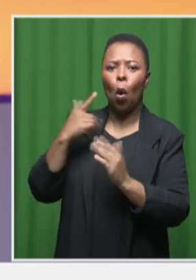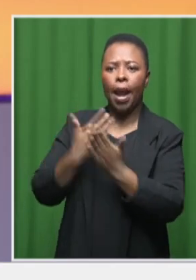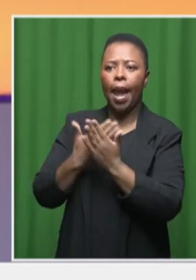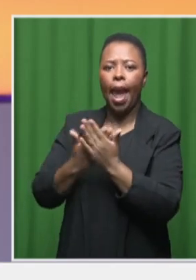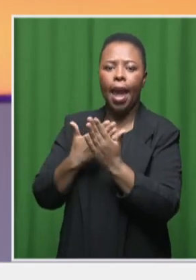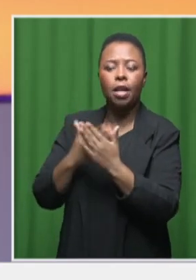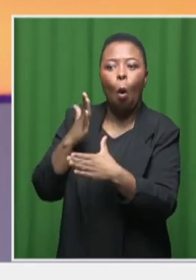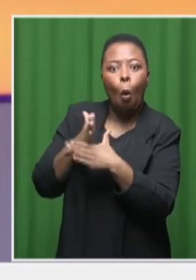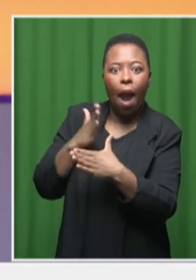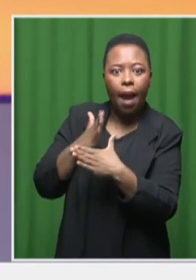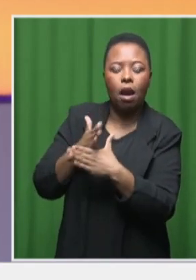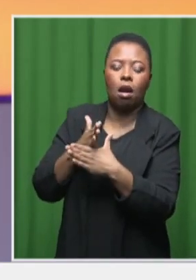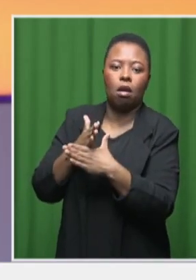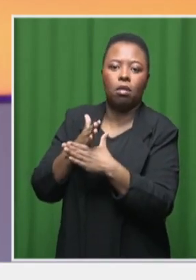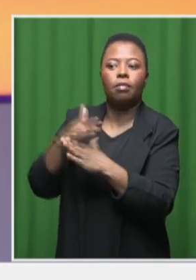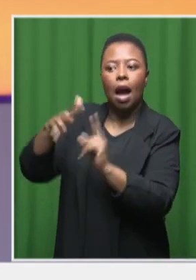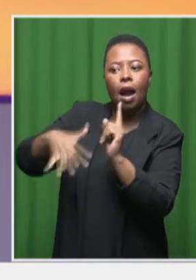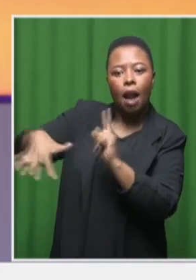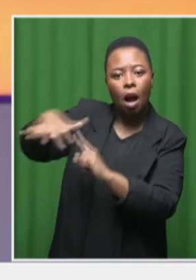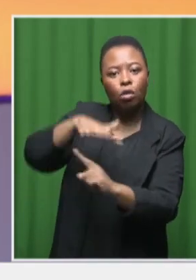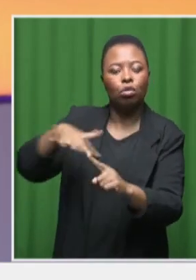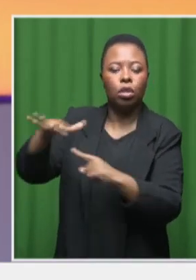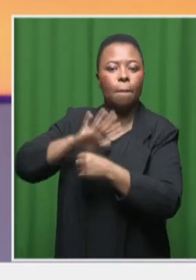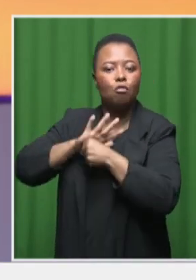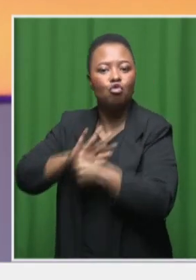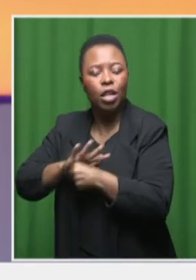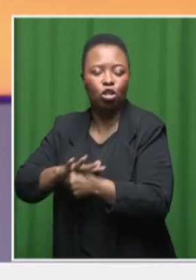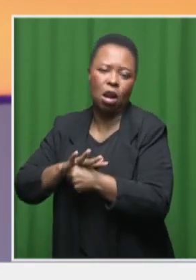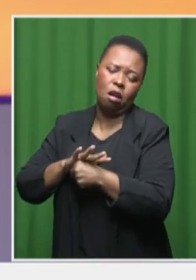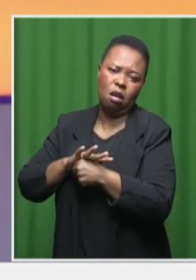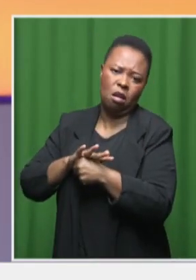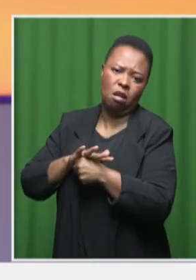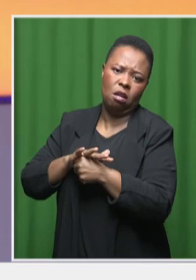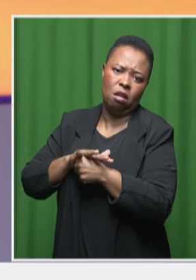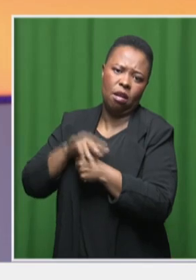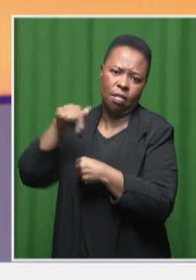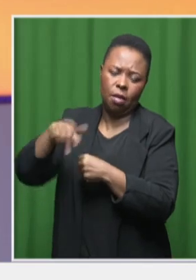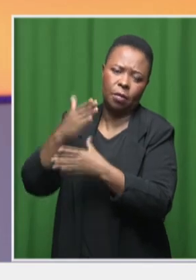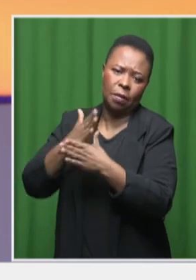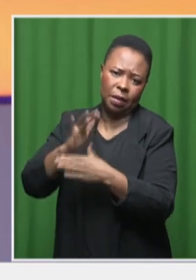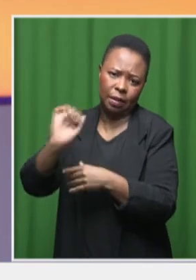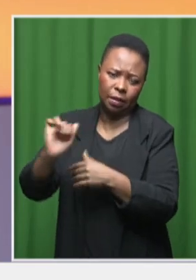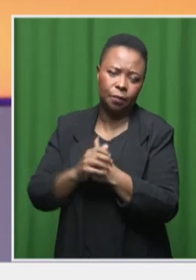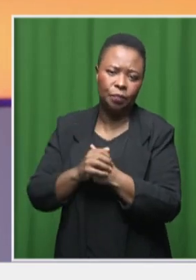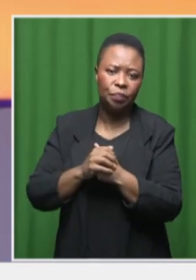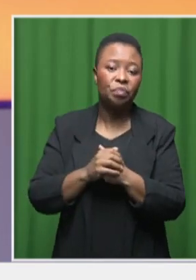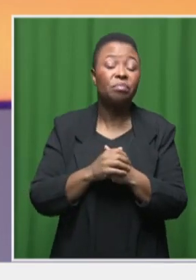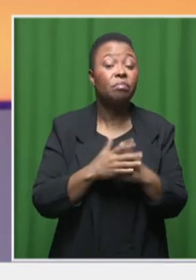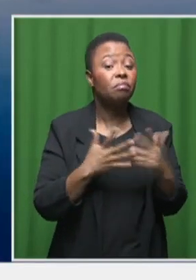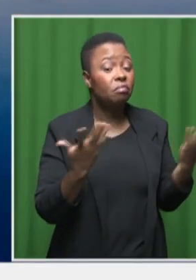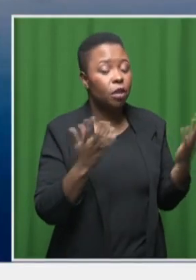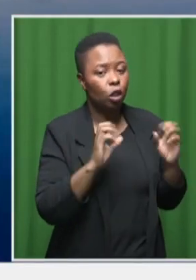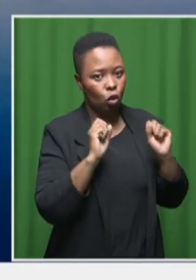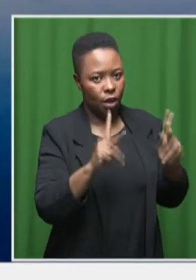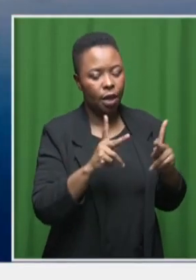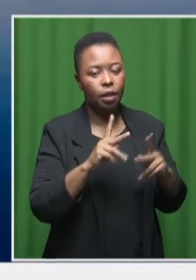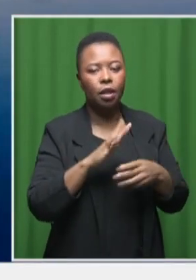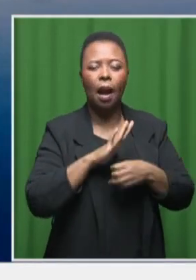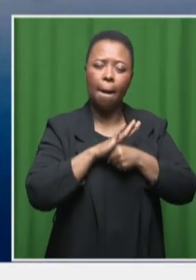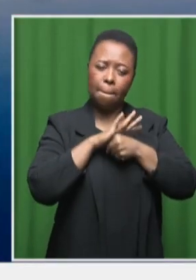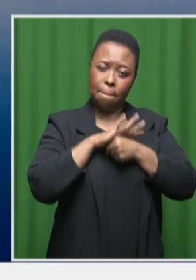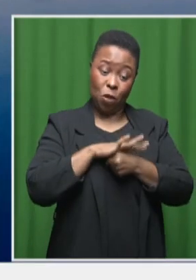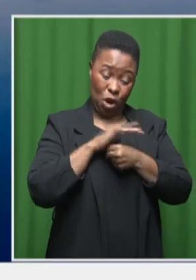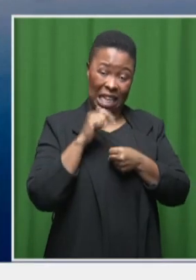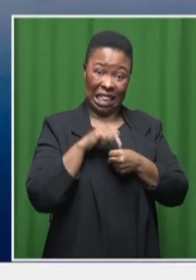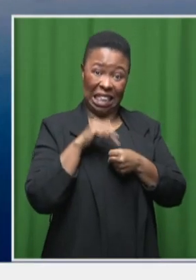navigate around some of the challenges and the pressures that this industry has to offer. So, okay, one of the pressures,